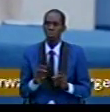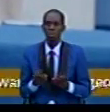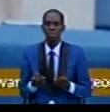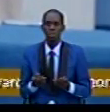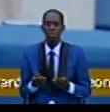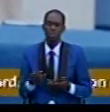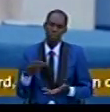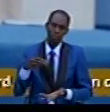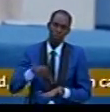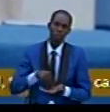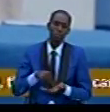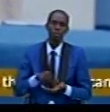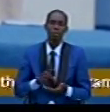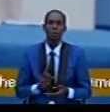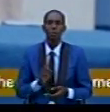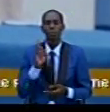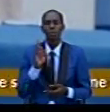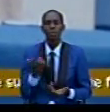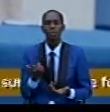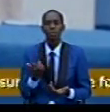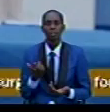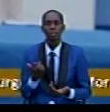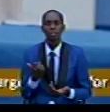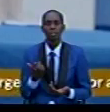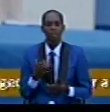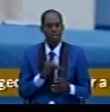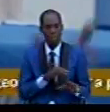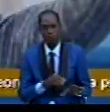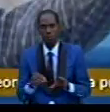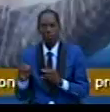up. I move.